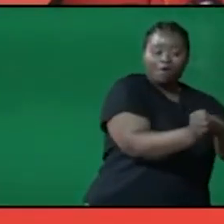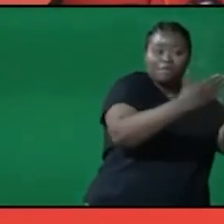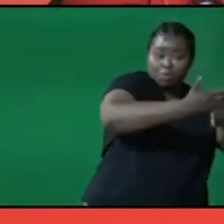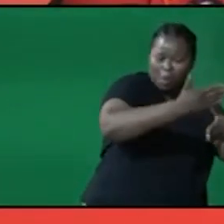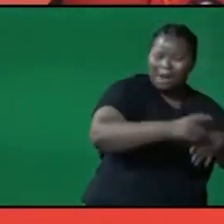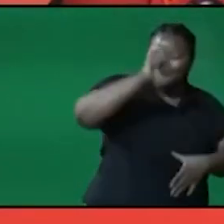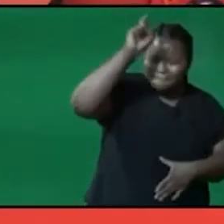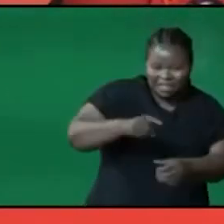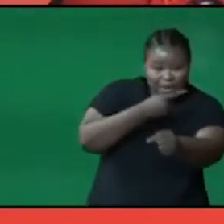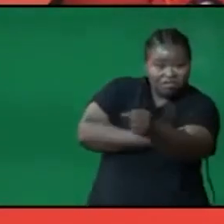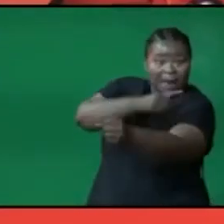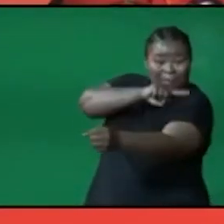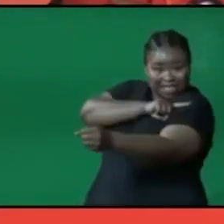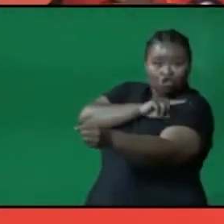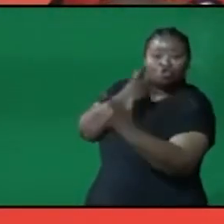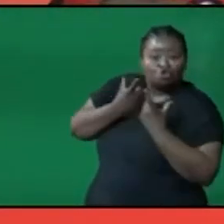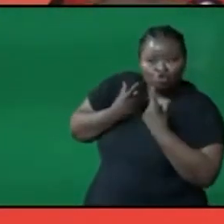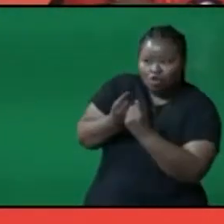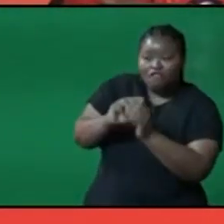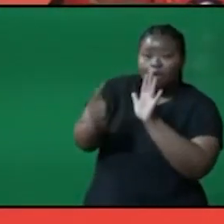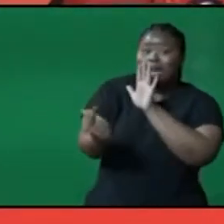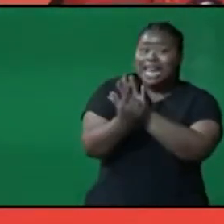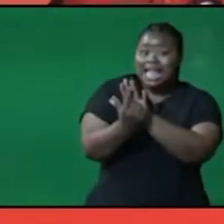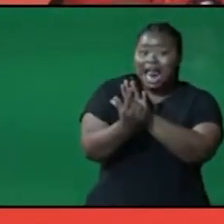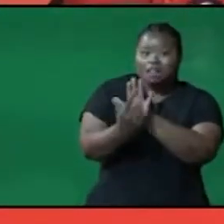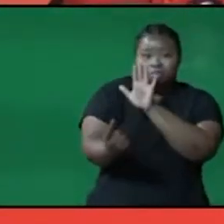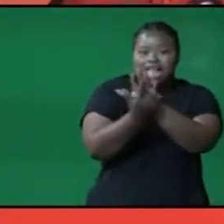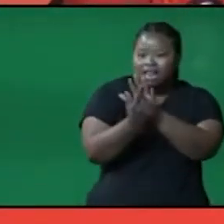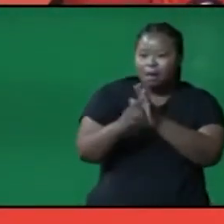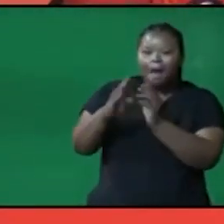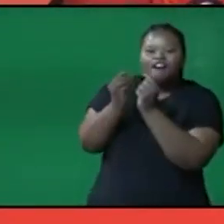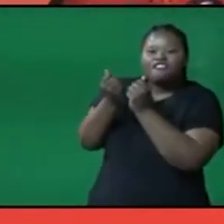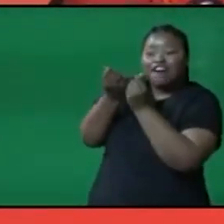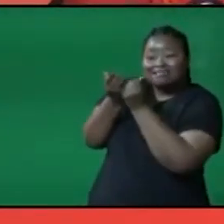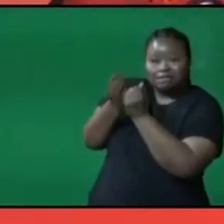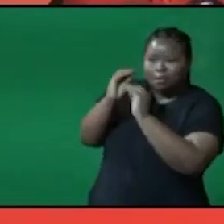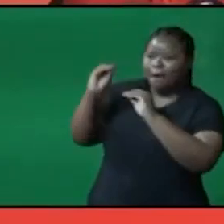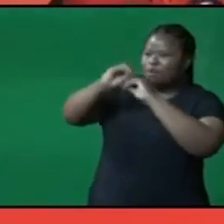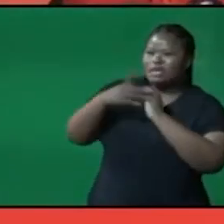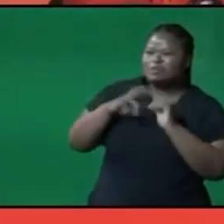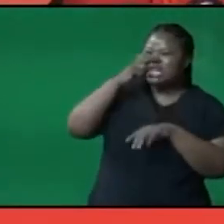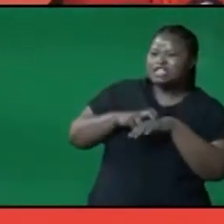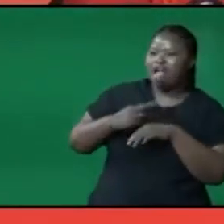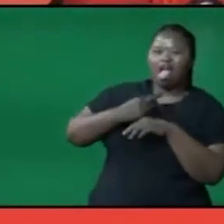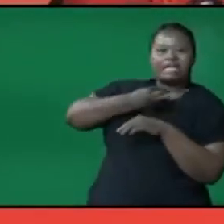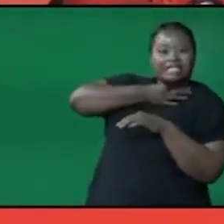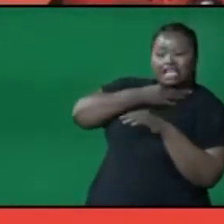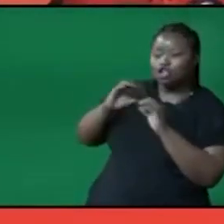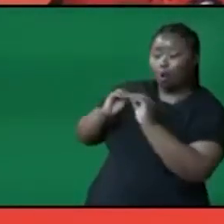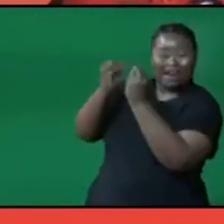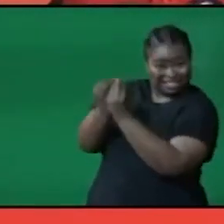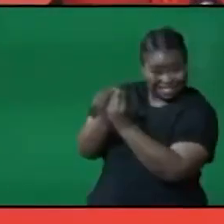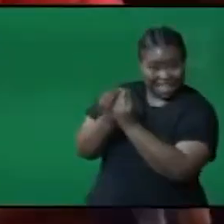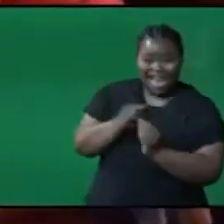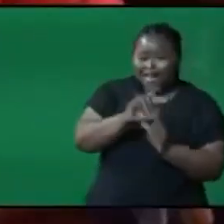have capacity to legitimately and legally fundraise in a manner that will not compromise the organization and themselves as